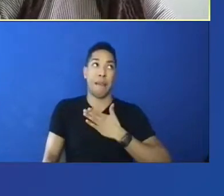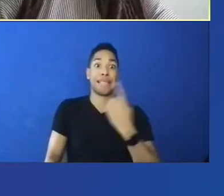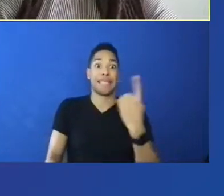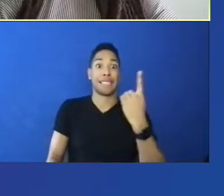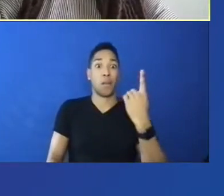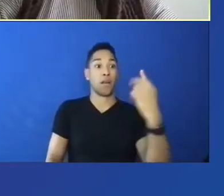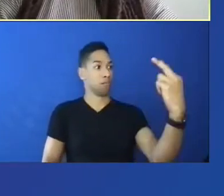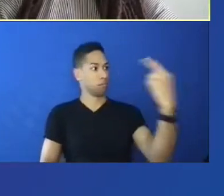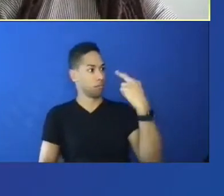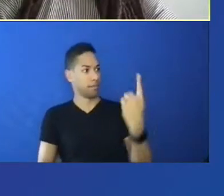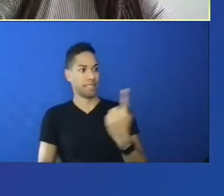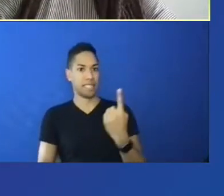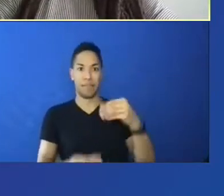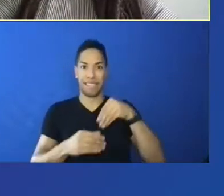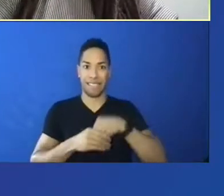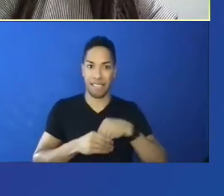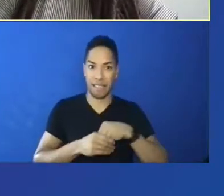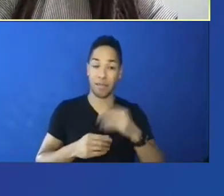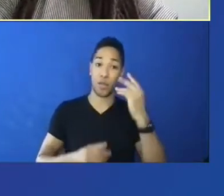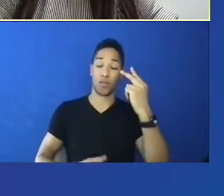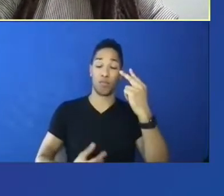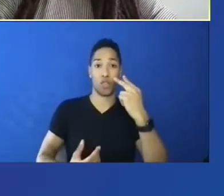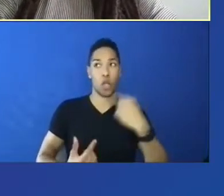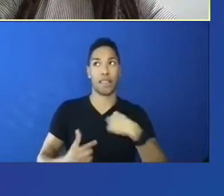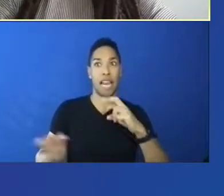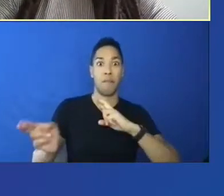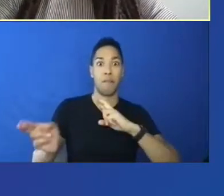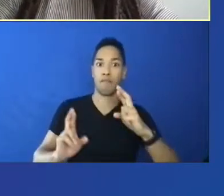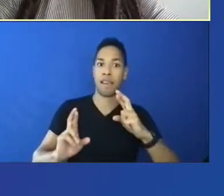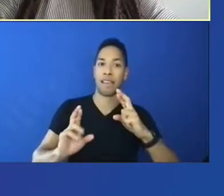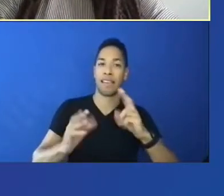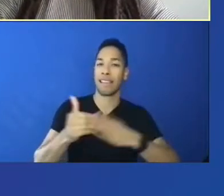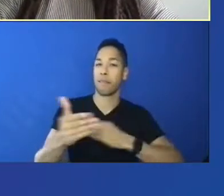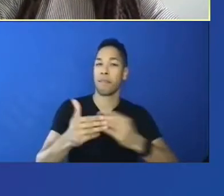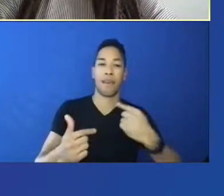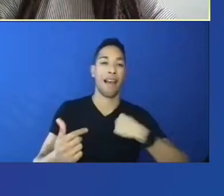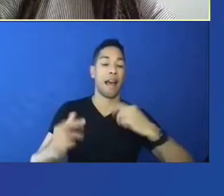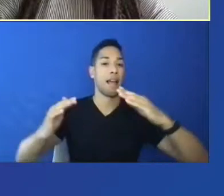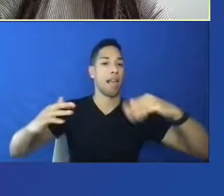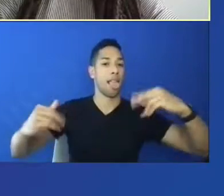me and saw the readiness that I didn't see in myself.